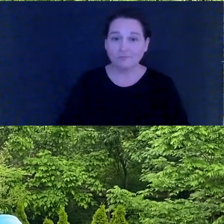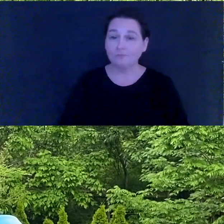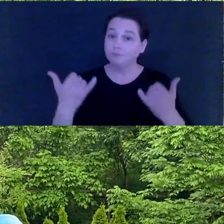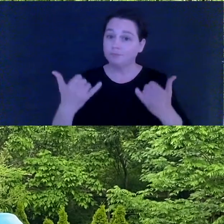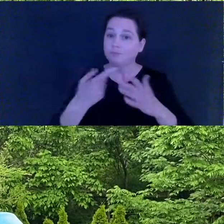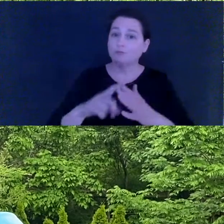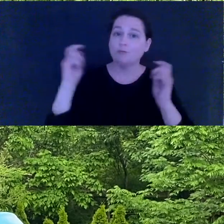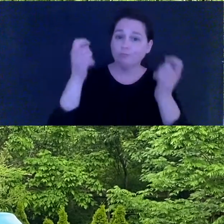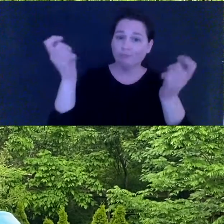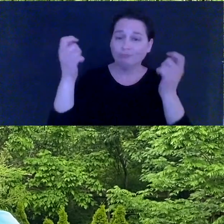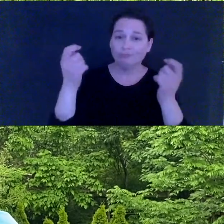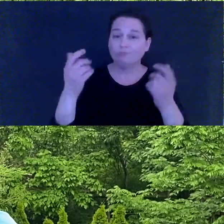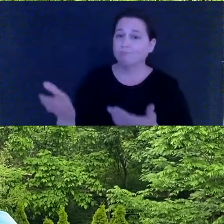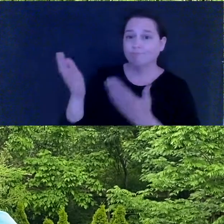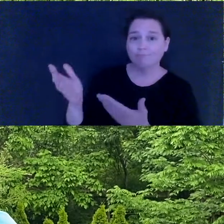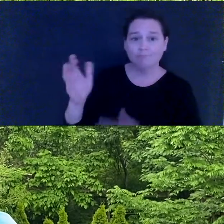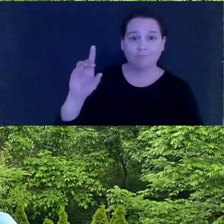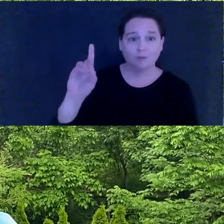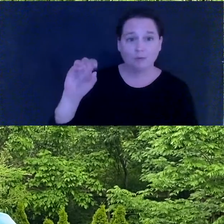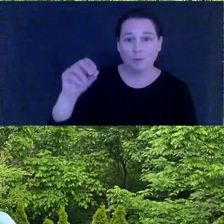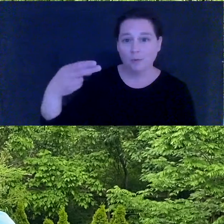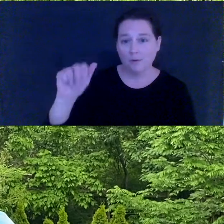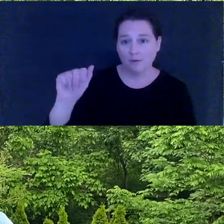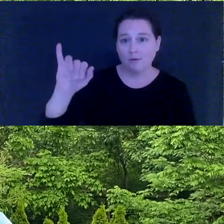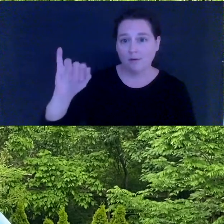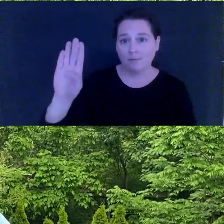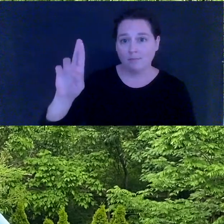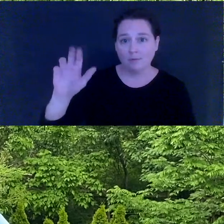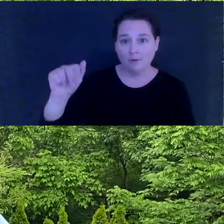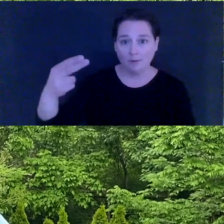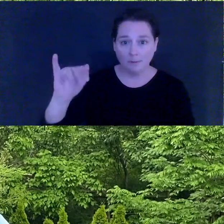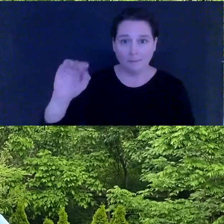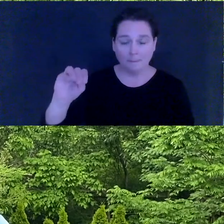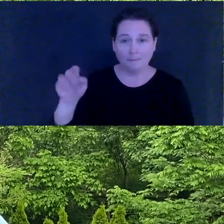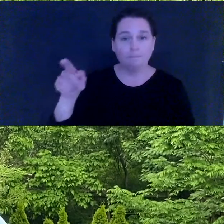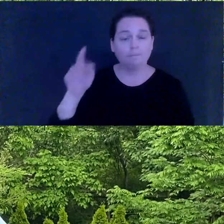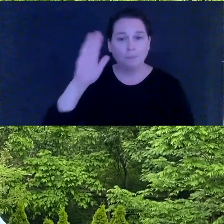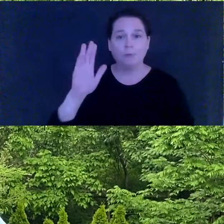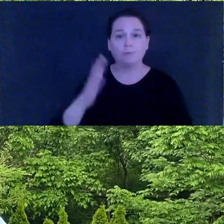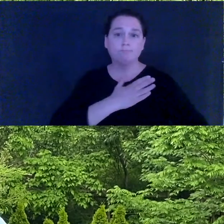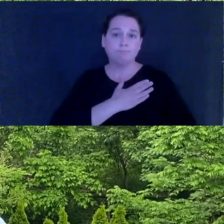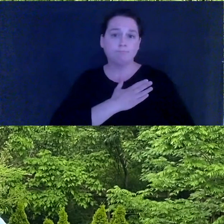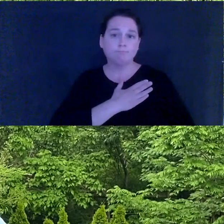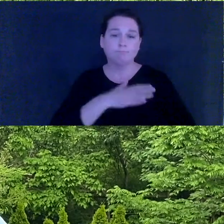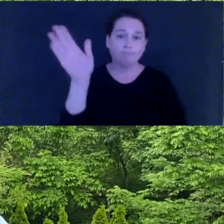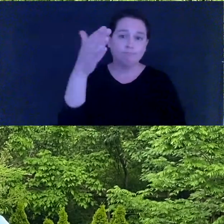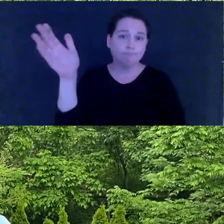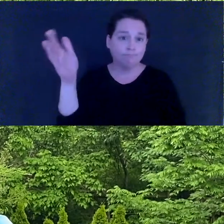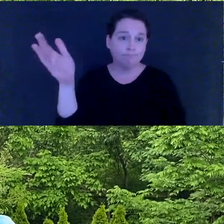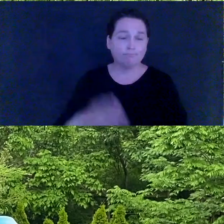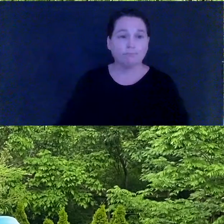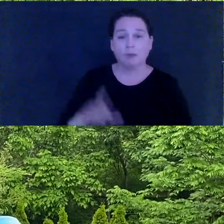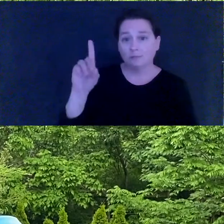School virtual graduation. To kick off the ceremony today, we'll start with Doha Ibrahim with the Pledge of Allegiance. Doha will be